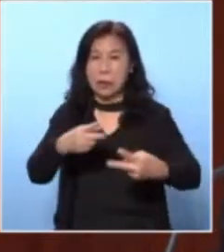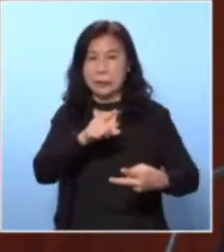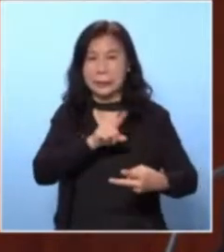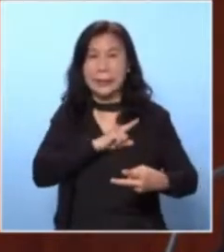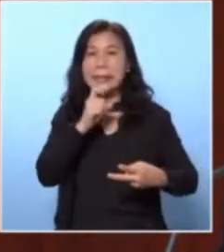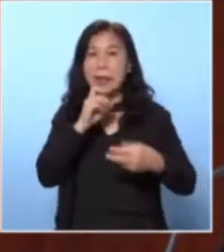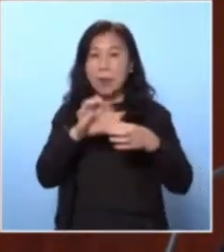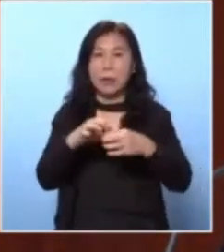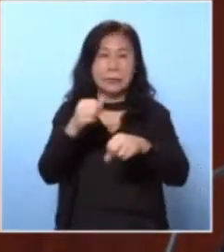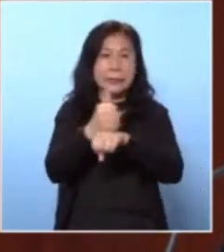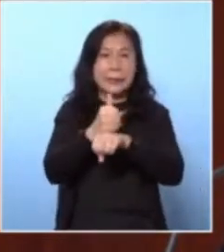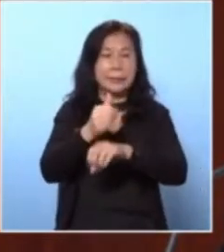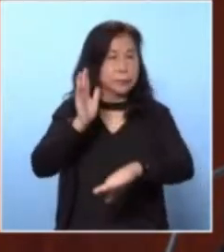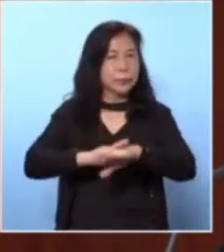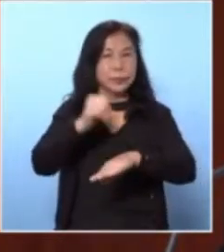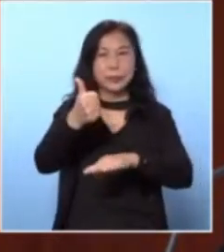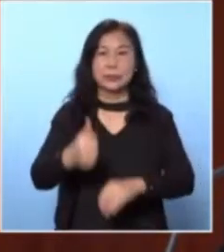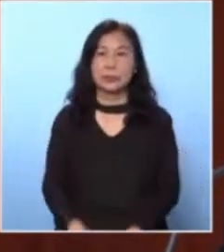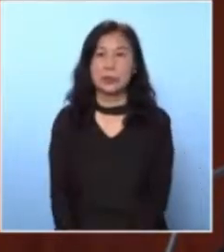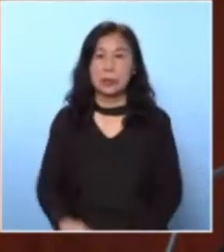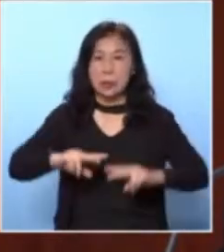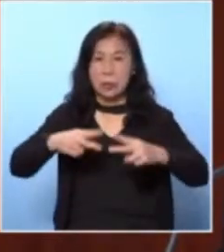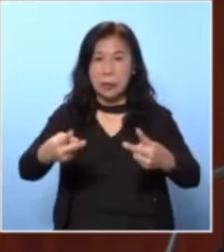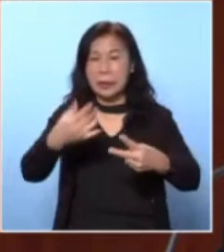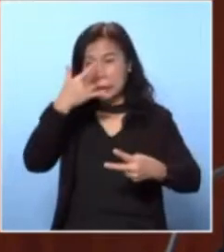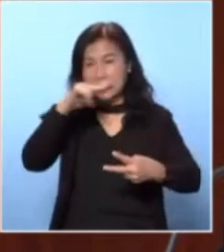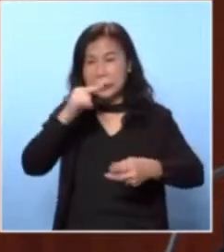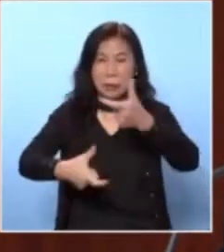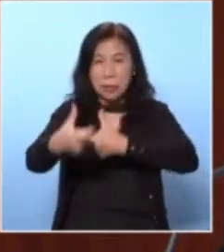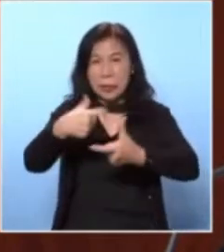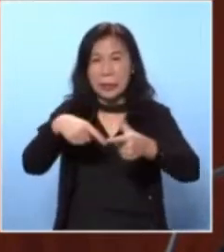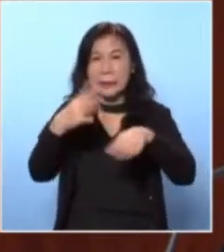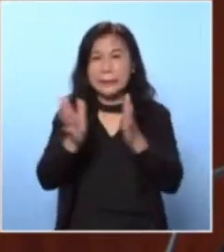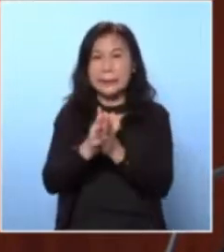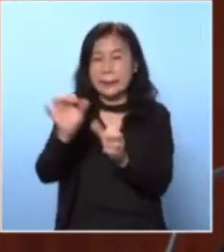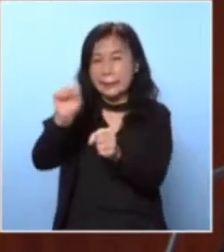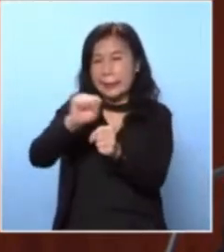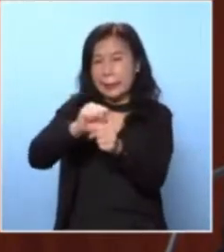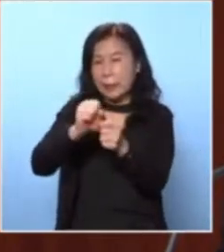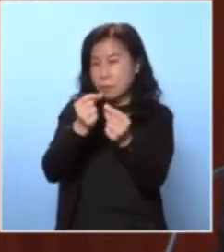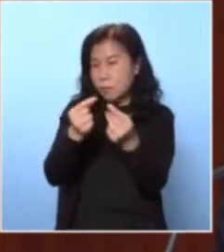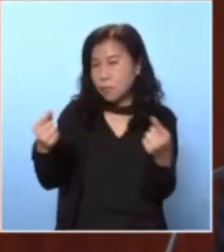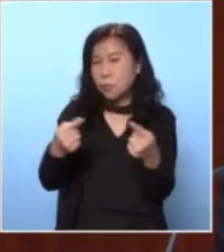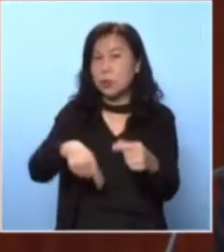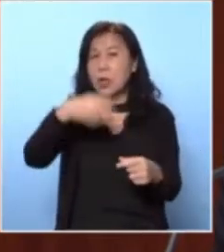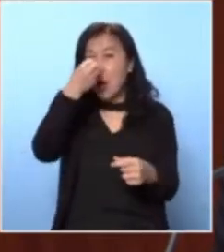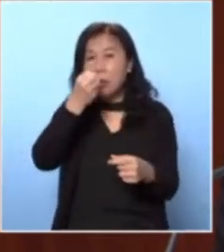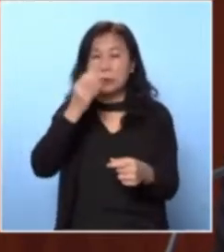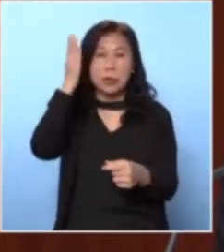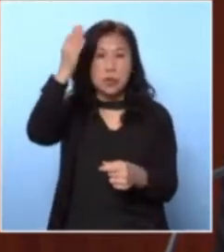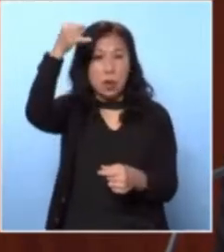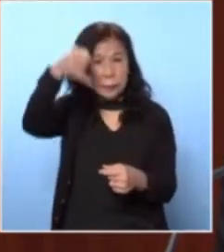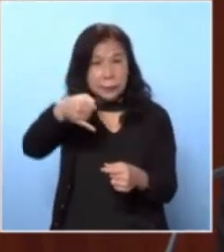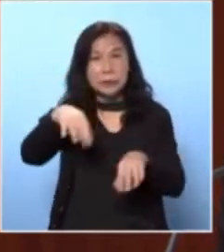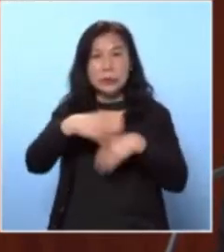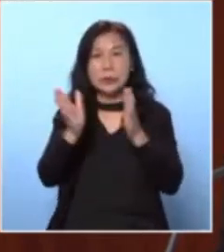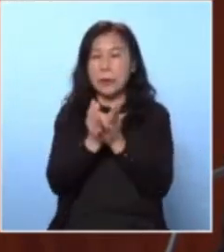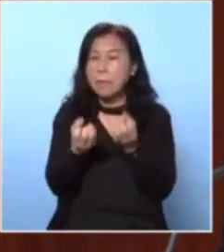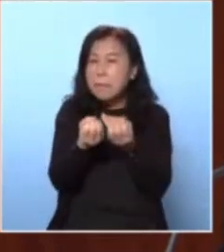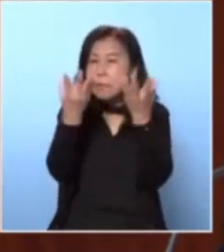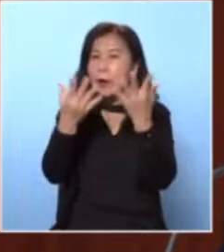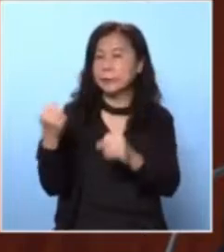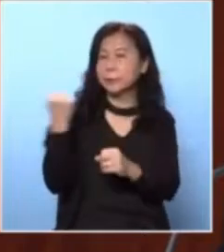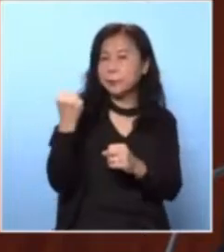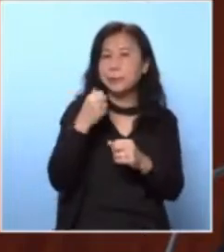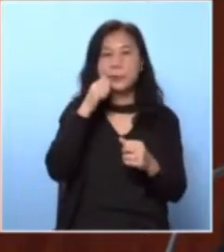opportunities and capitalize on our advantages and develop new areas of growth. Hong Kong's future will be as